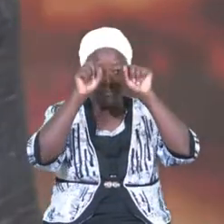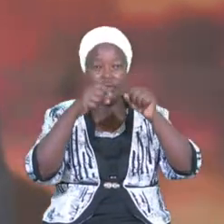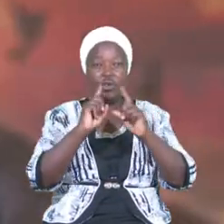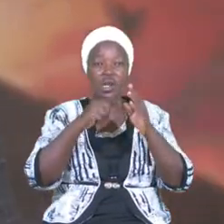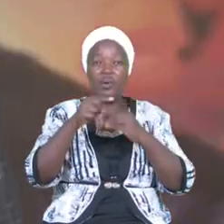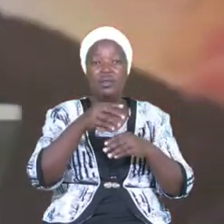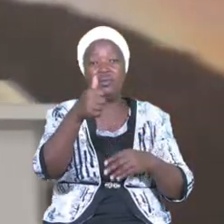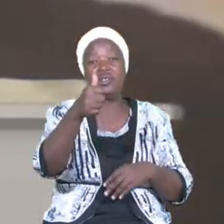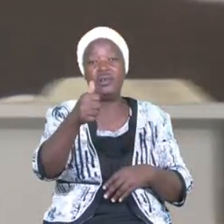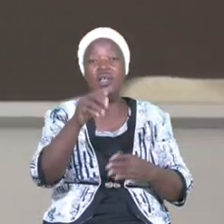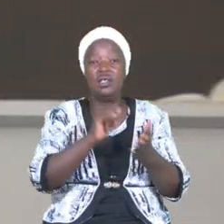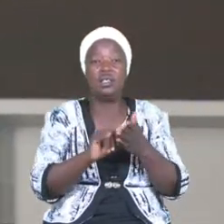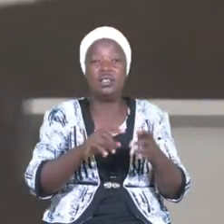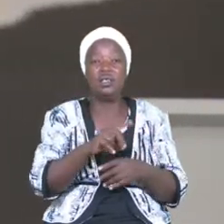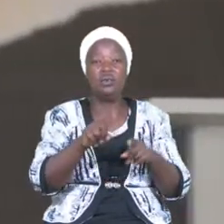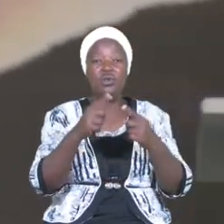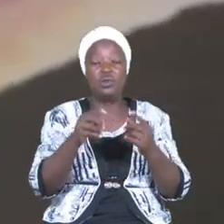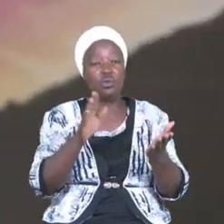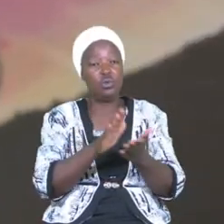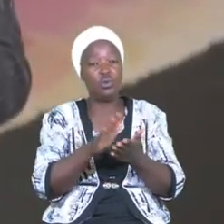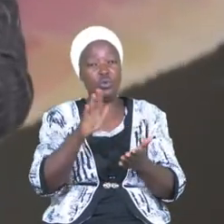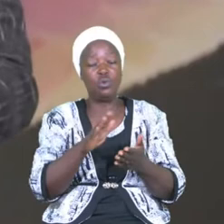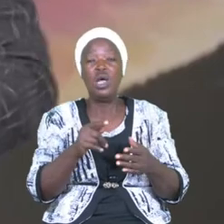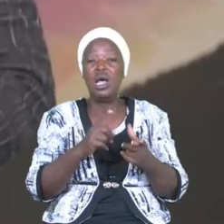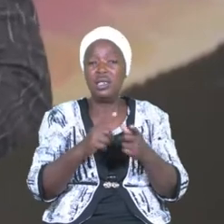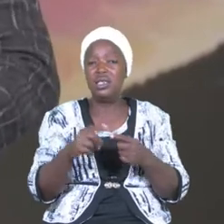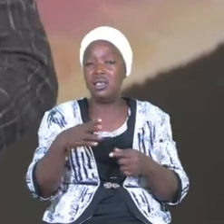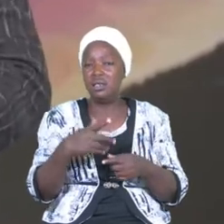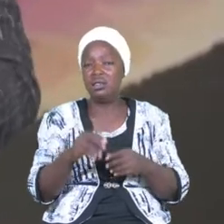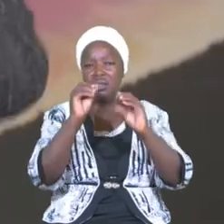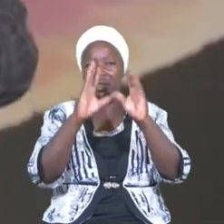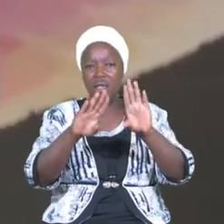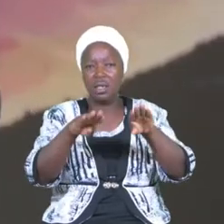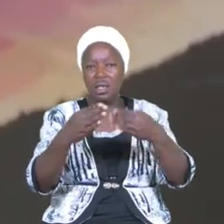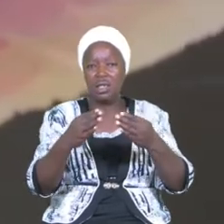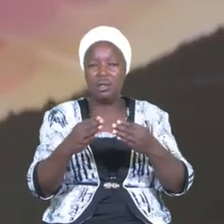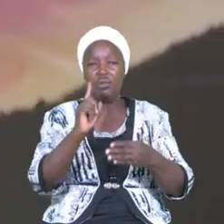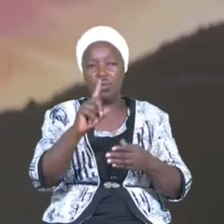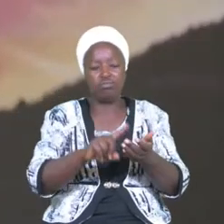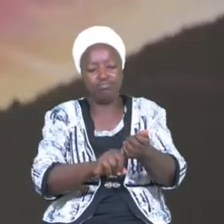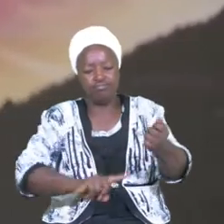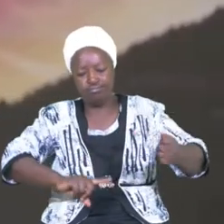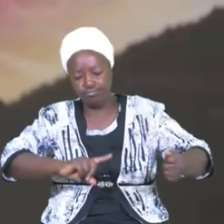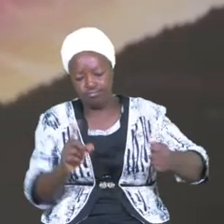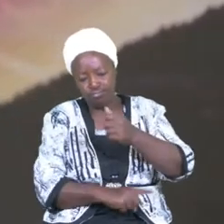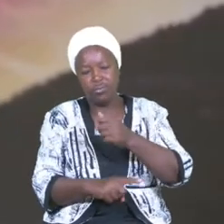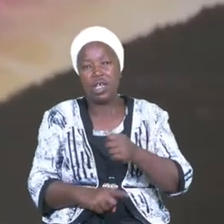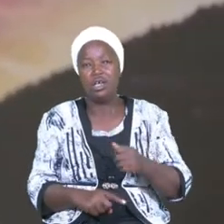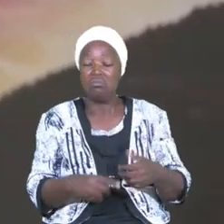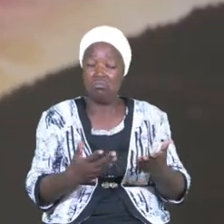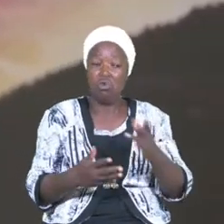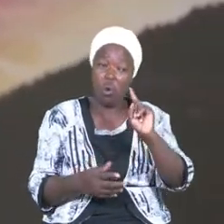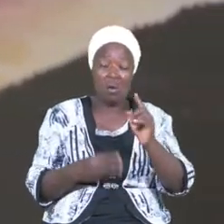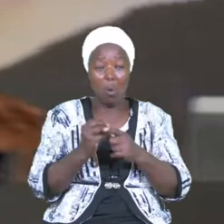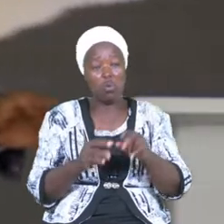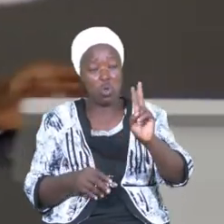school and the teachers gave us one stroke of the cane, two strokes of the cane,